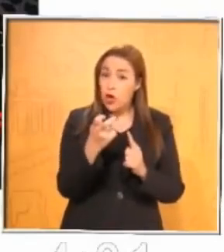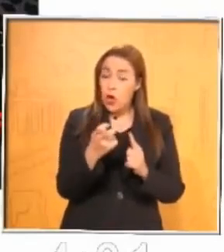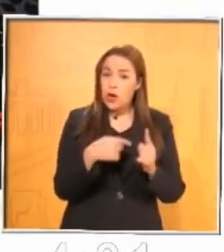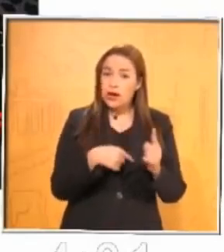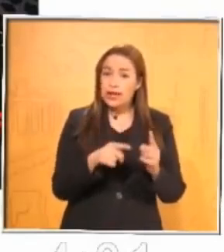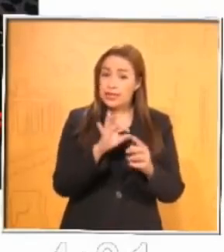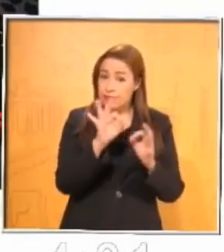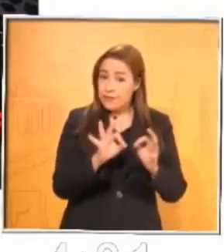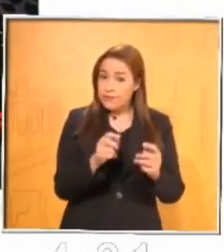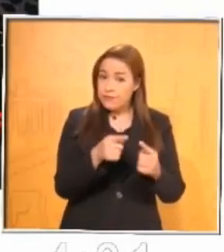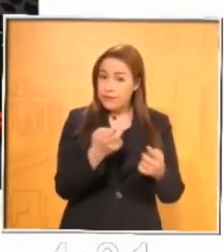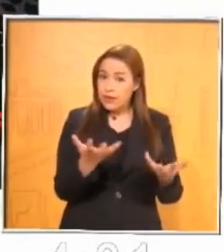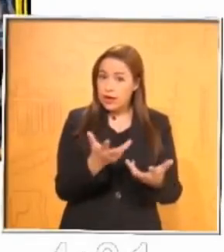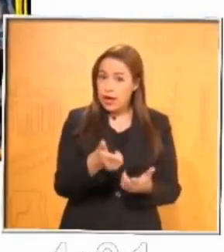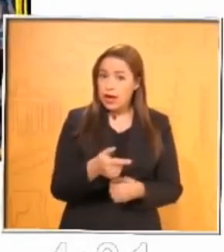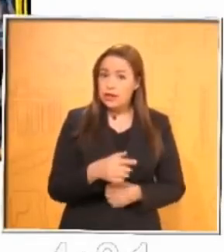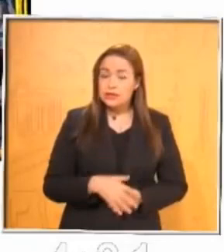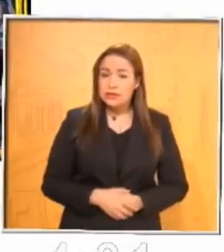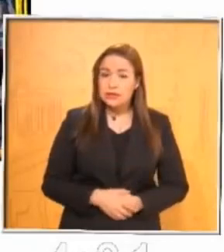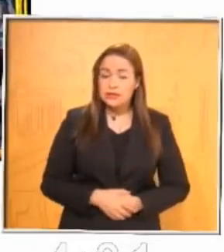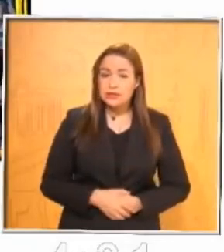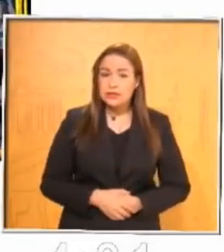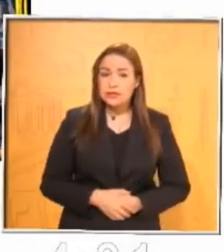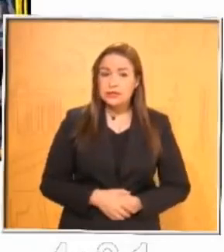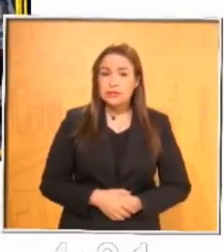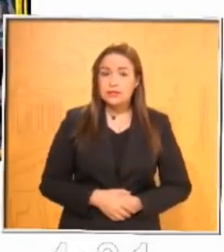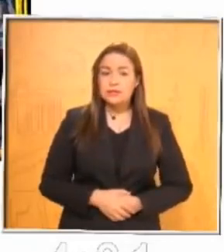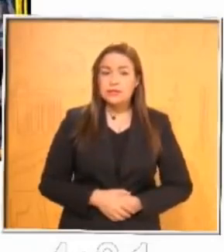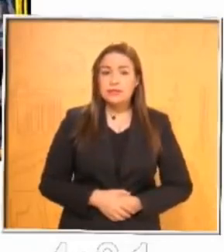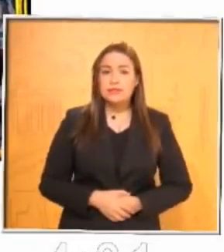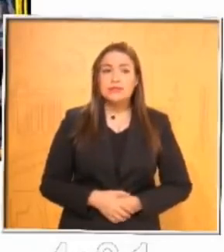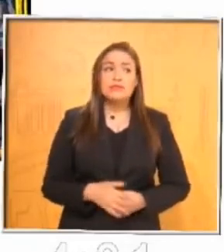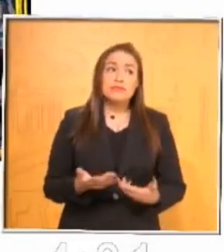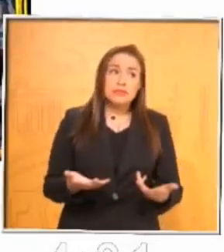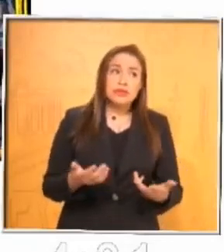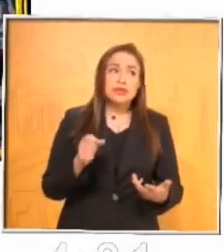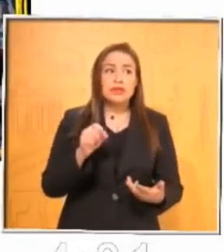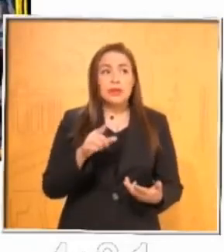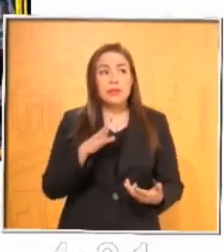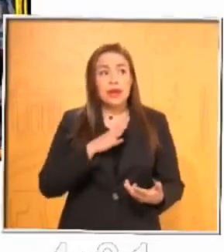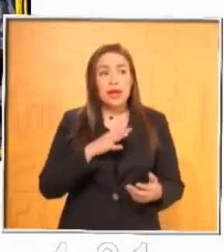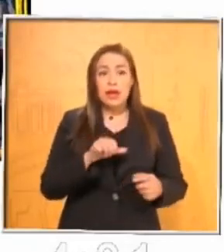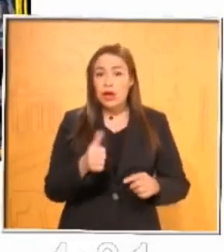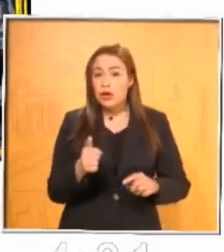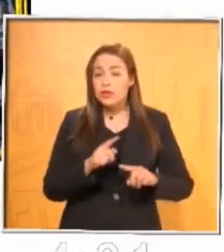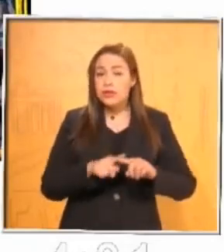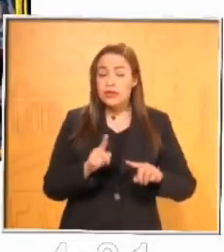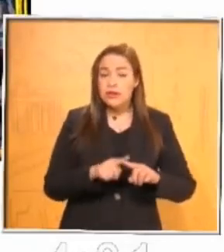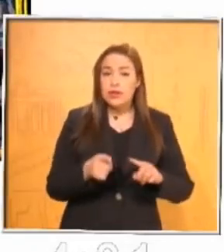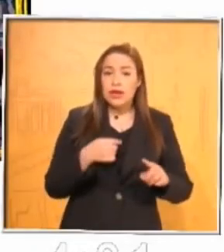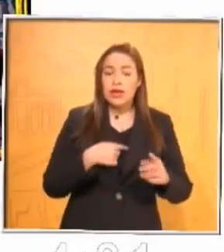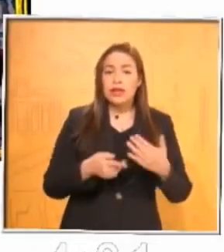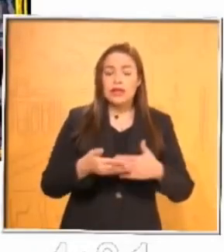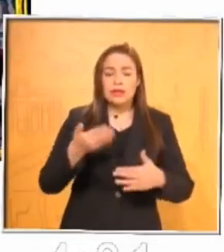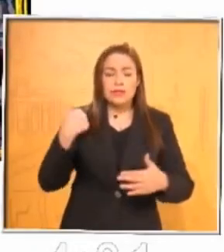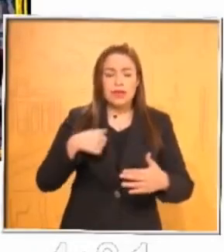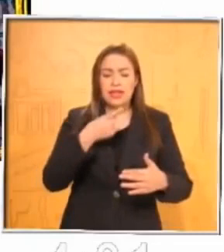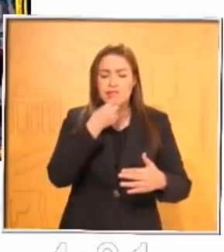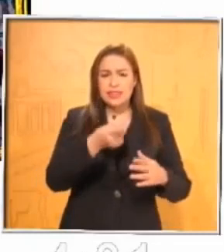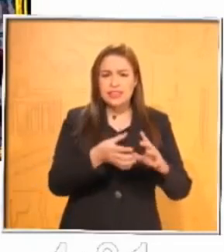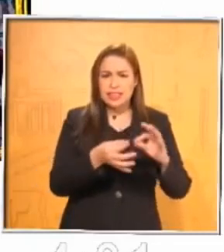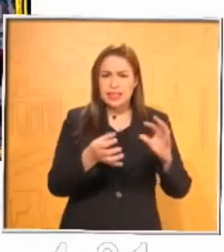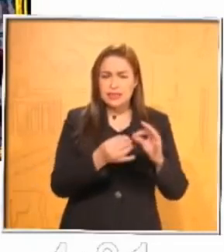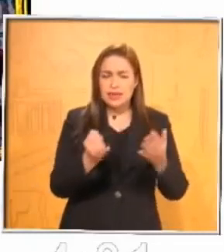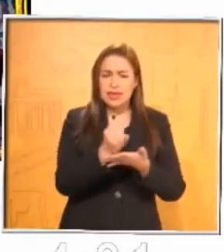another one, horror. Frights, chills, and thrills abound in comics with creepy illustrations